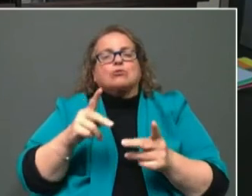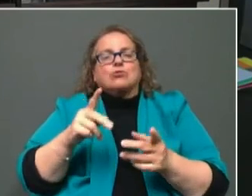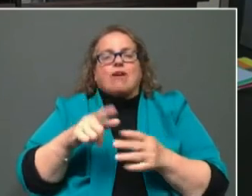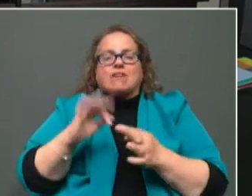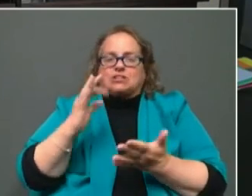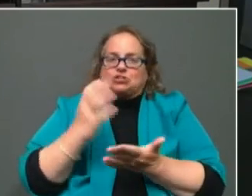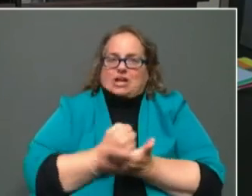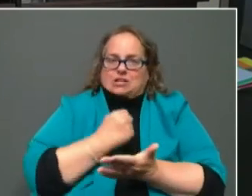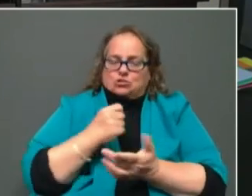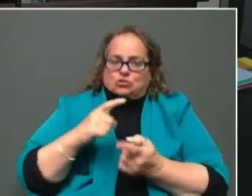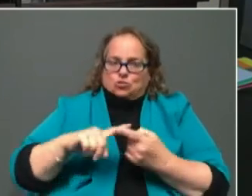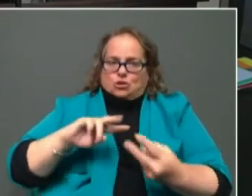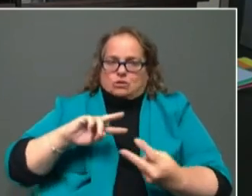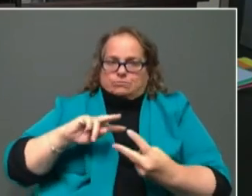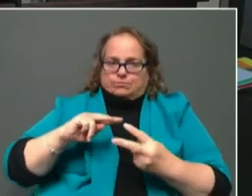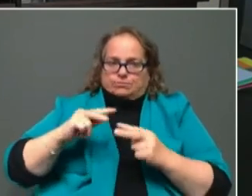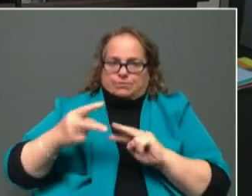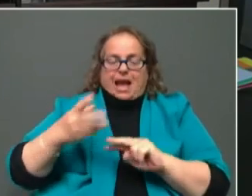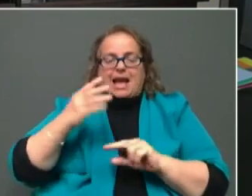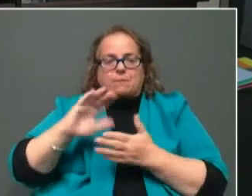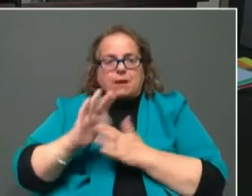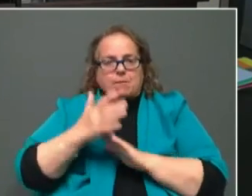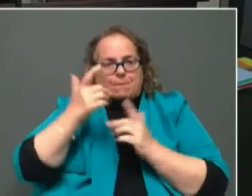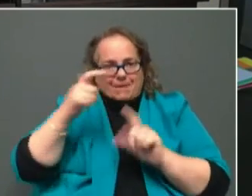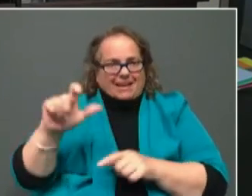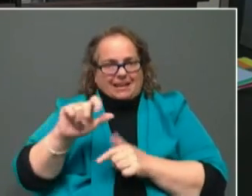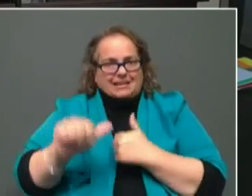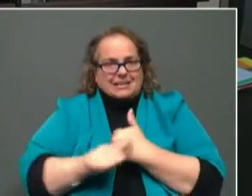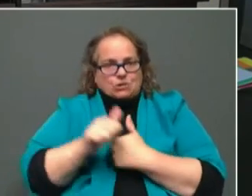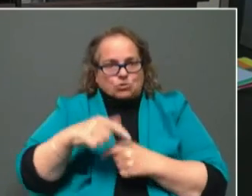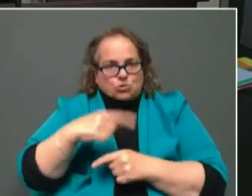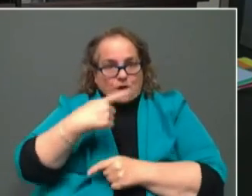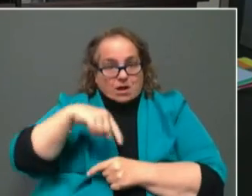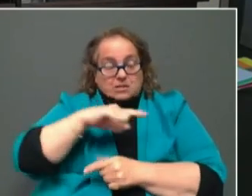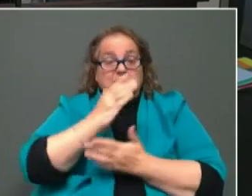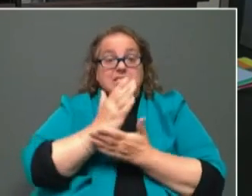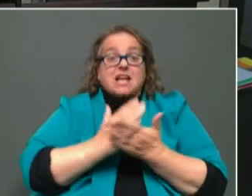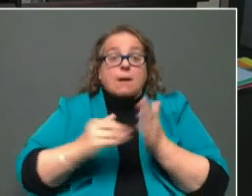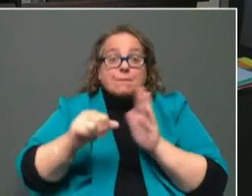will still pose a big danger to us. And in some states, they're already beginning to see the uptick